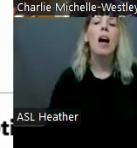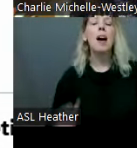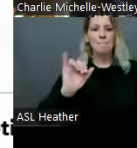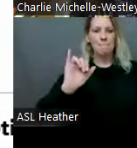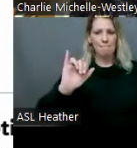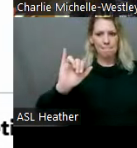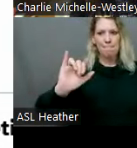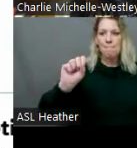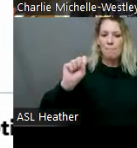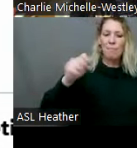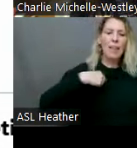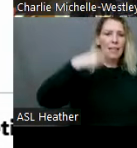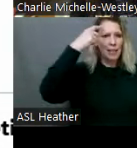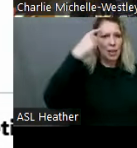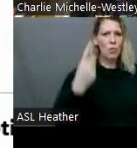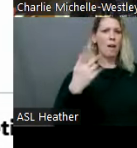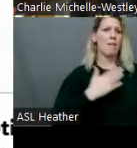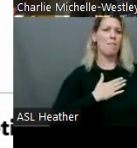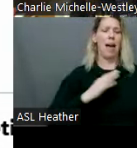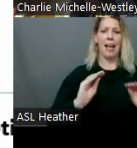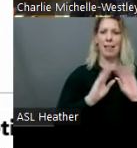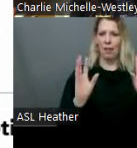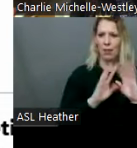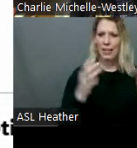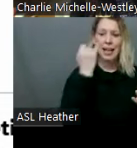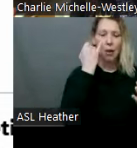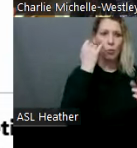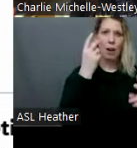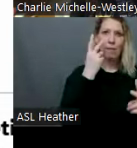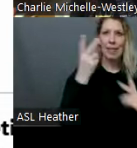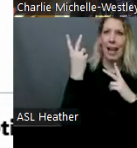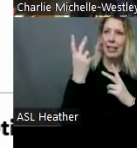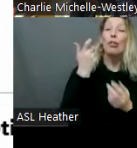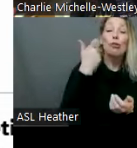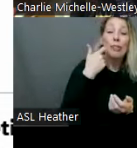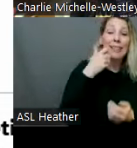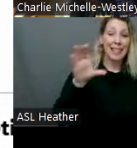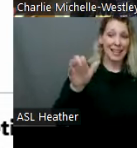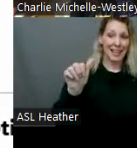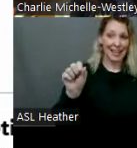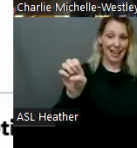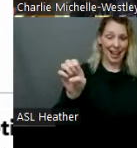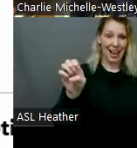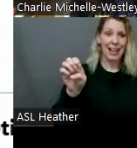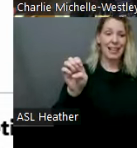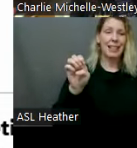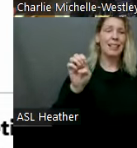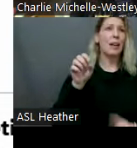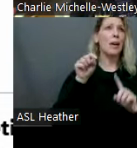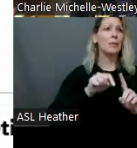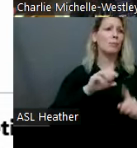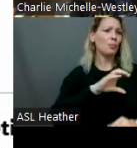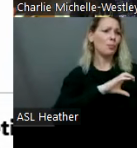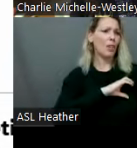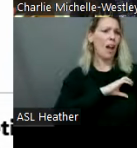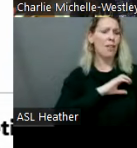think one of my clarifications, and if we reflect on a more recent case when it came to Officer